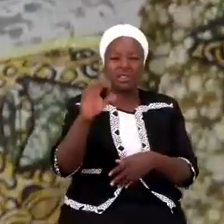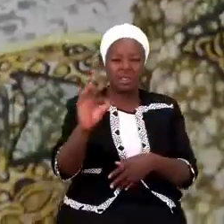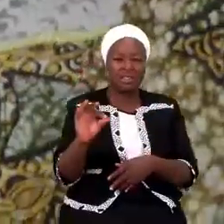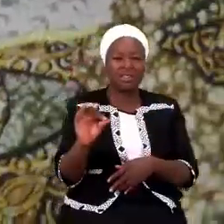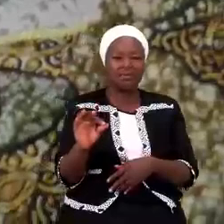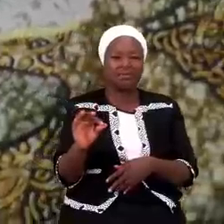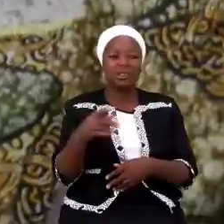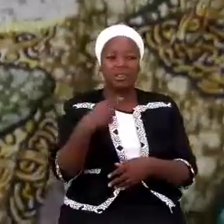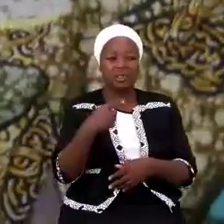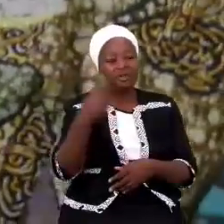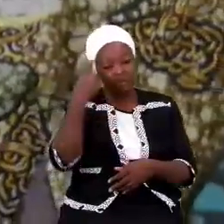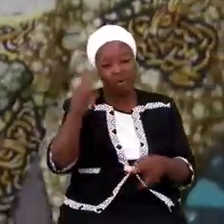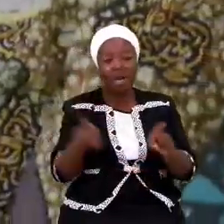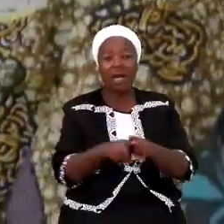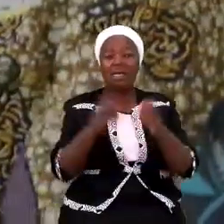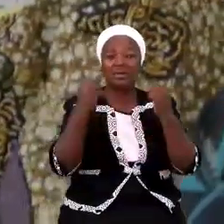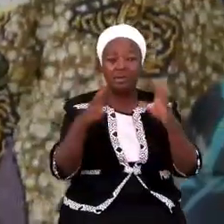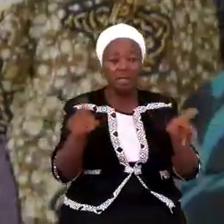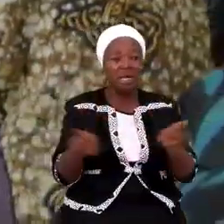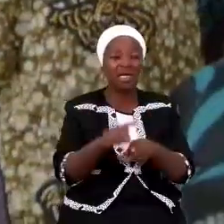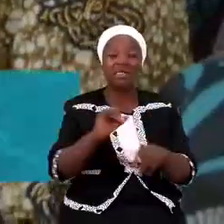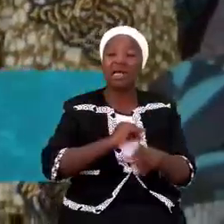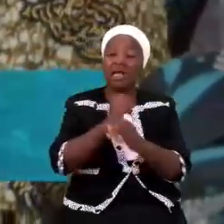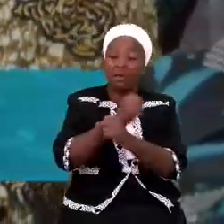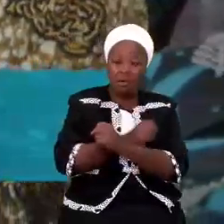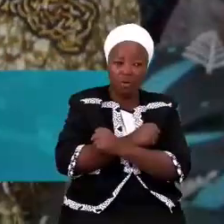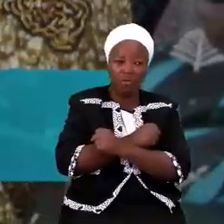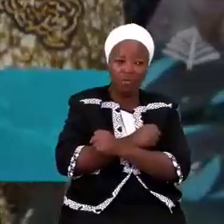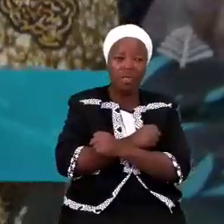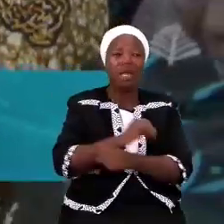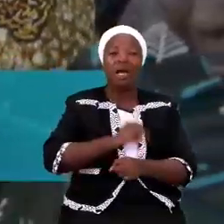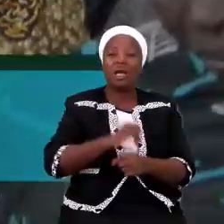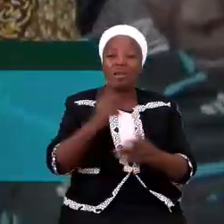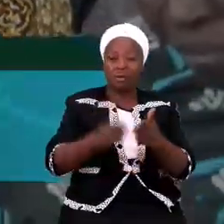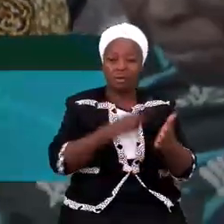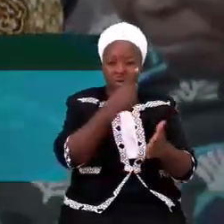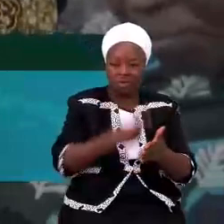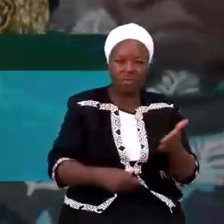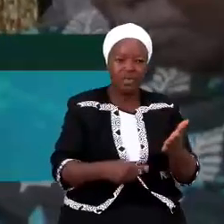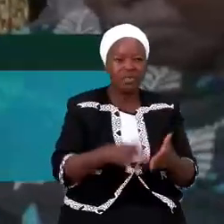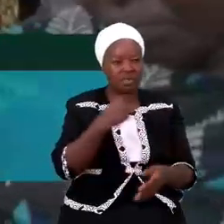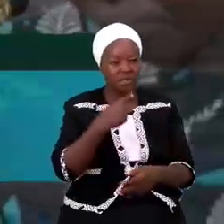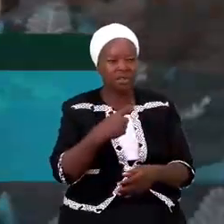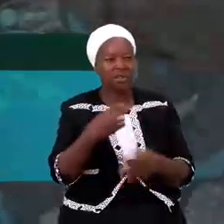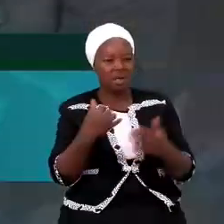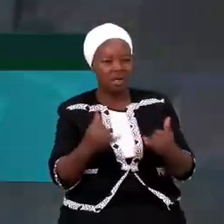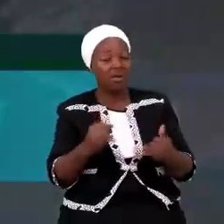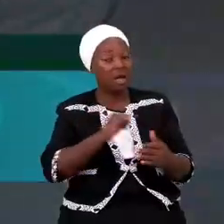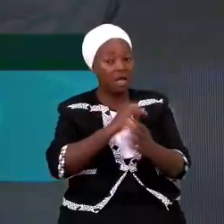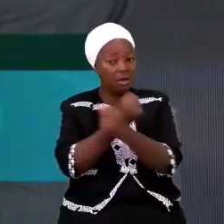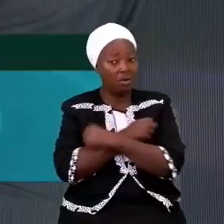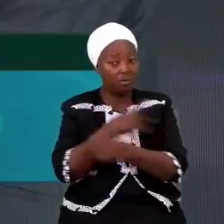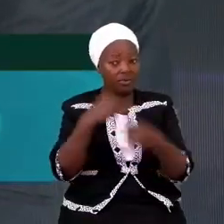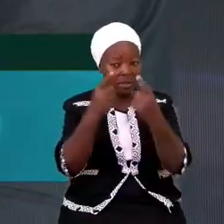says, now, I love the sinner, but I don't smile at the sinner. I love at the sinner, but